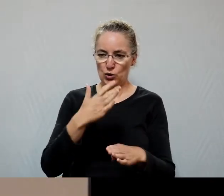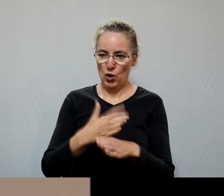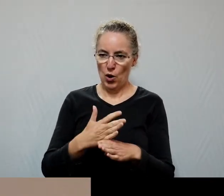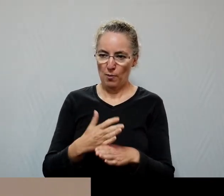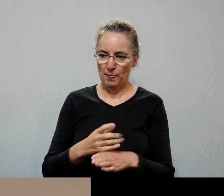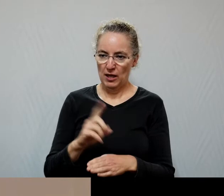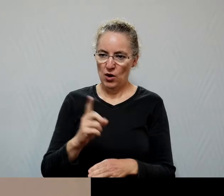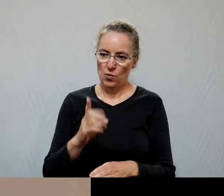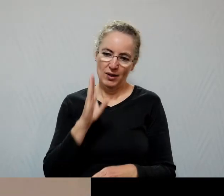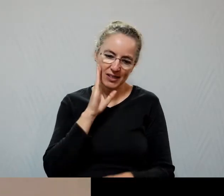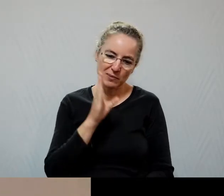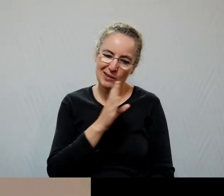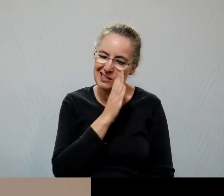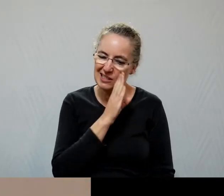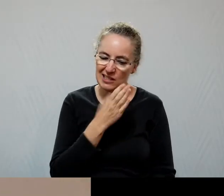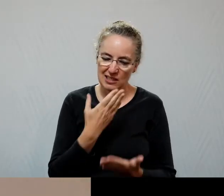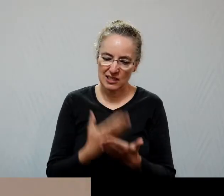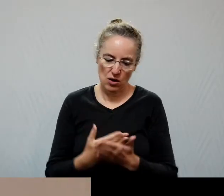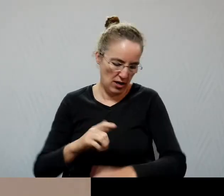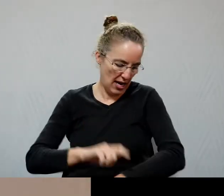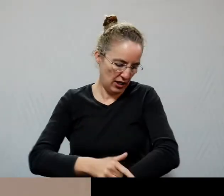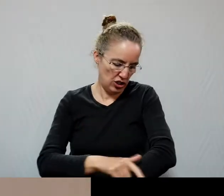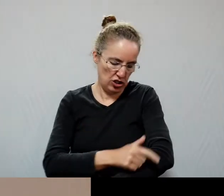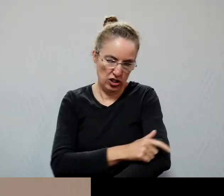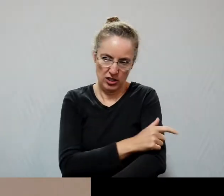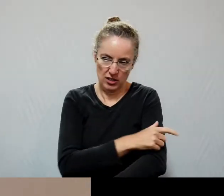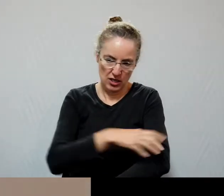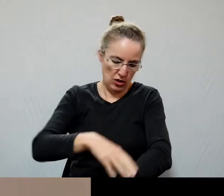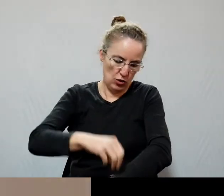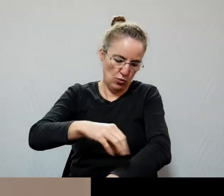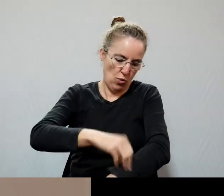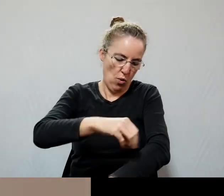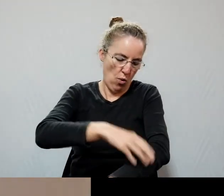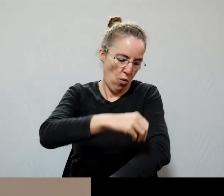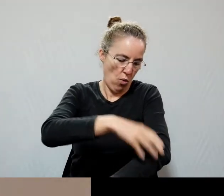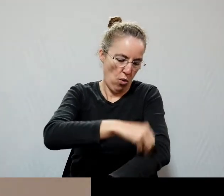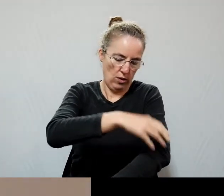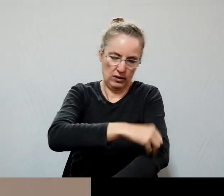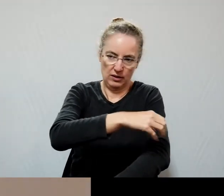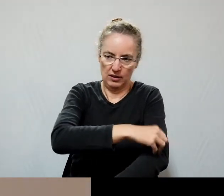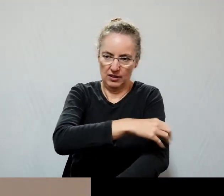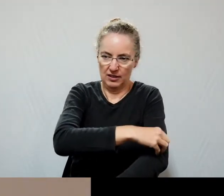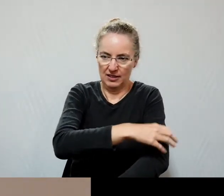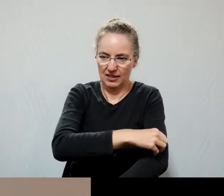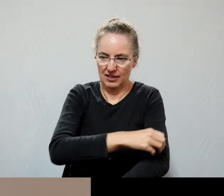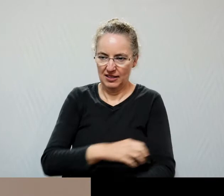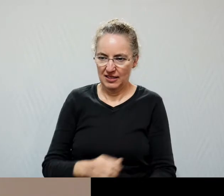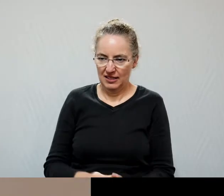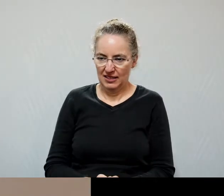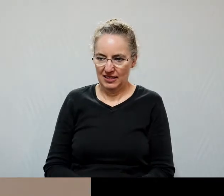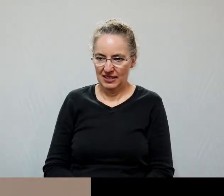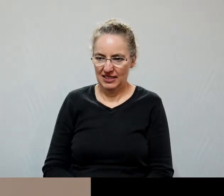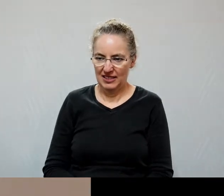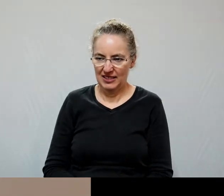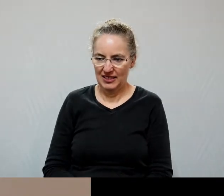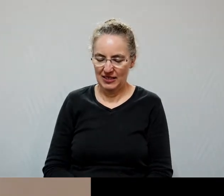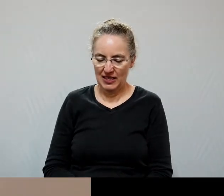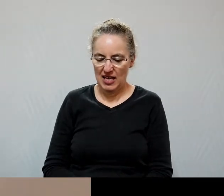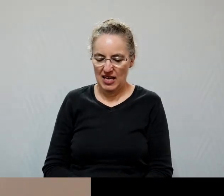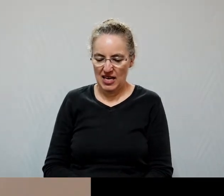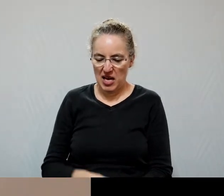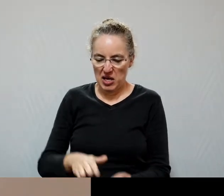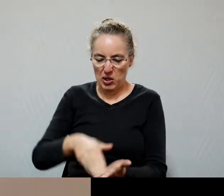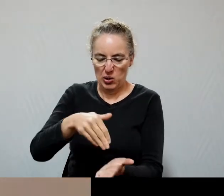What's missing on our sheep? That's right, some wool. So you need to smother your sheep in